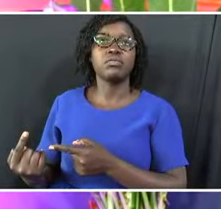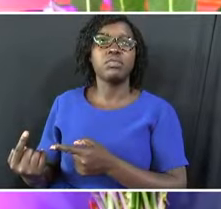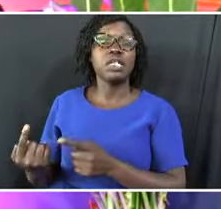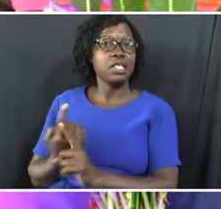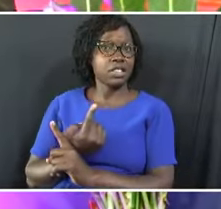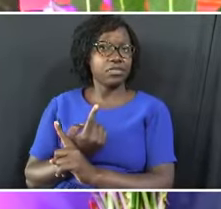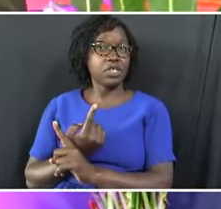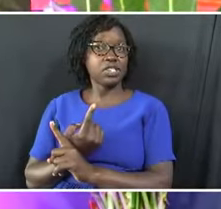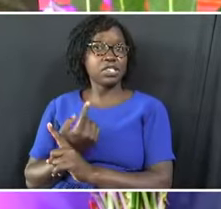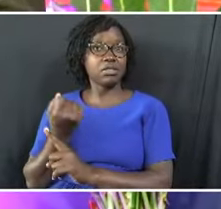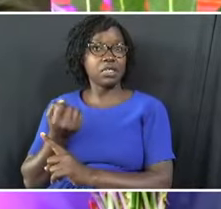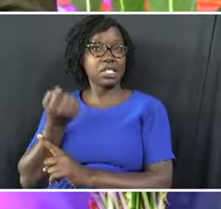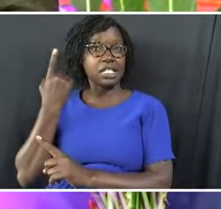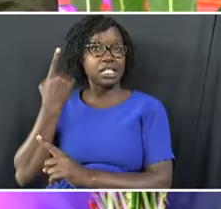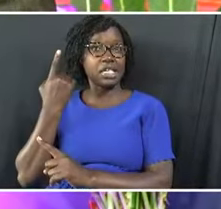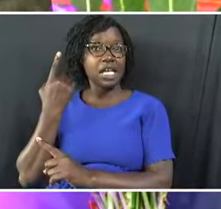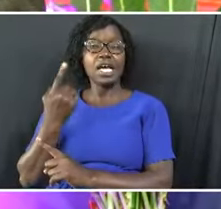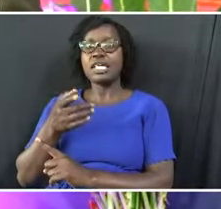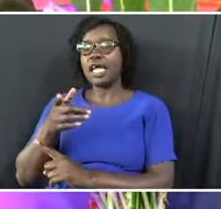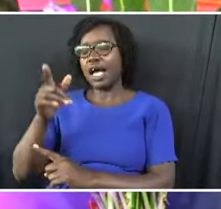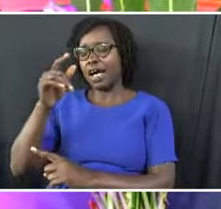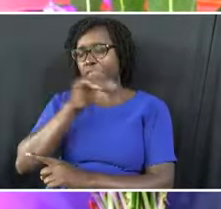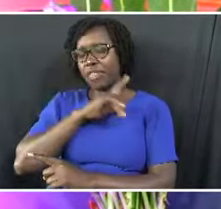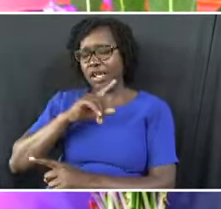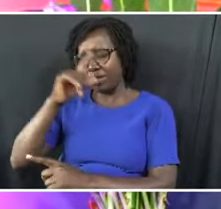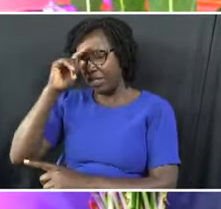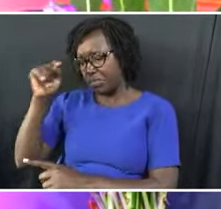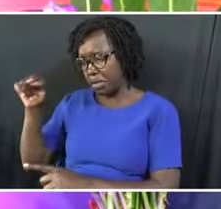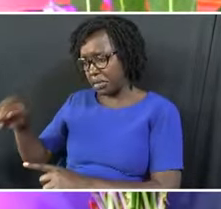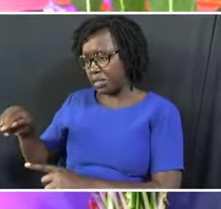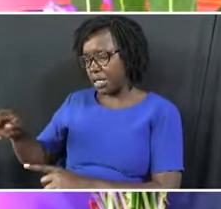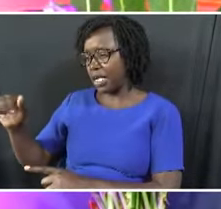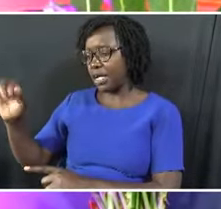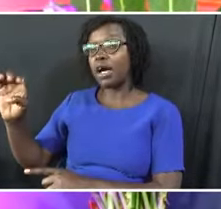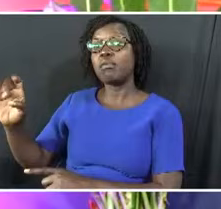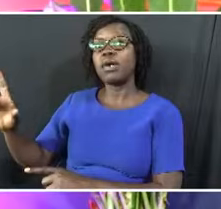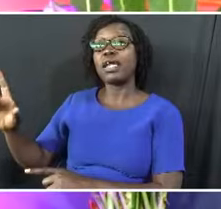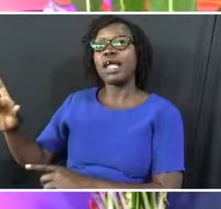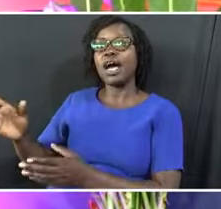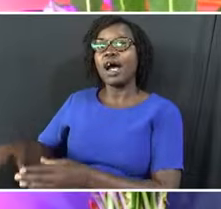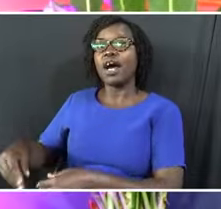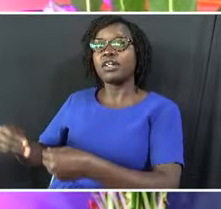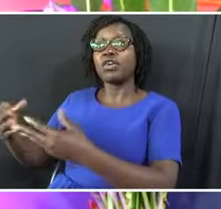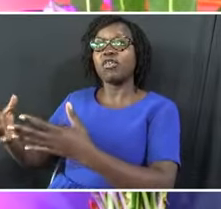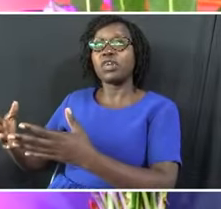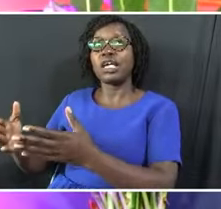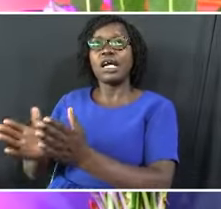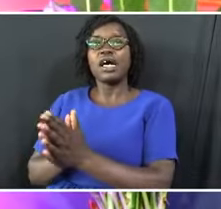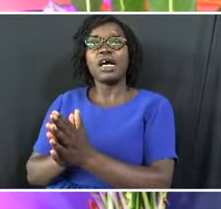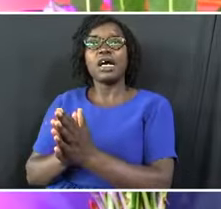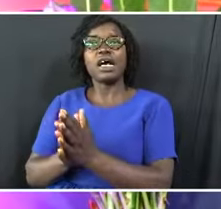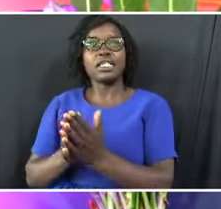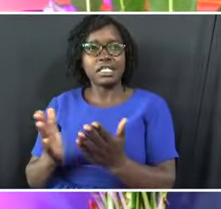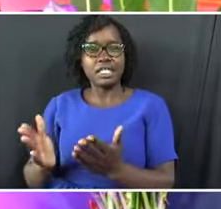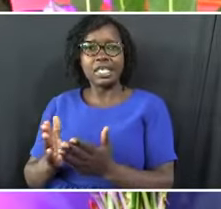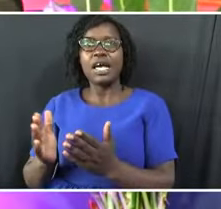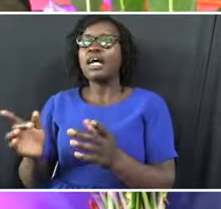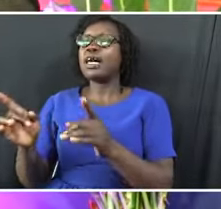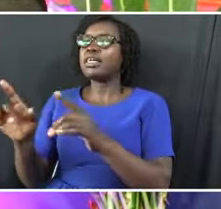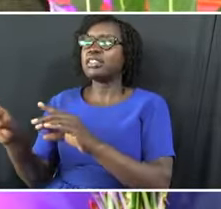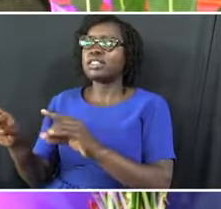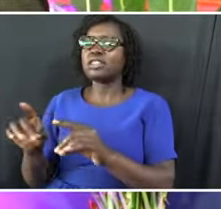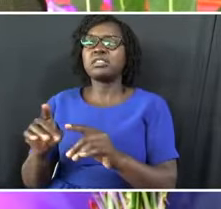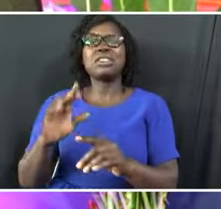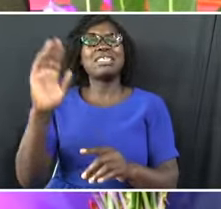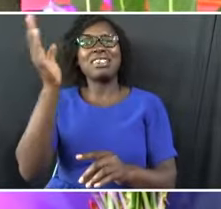Lord respected Abel and his offering, and he did also respect, and he did not also